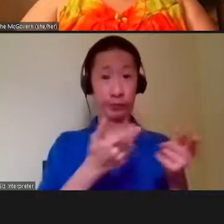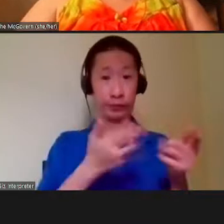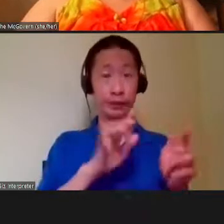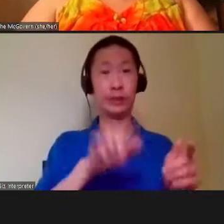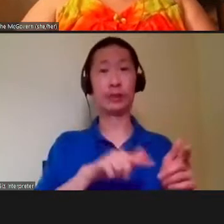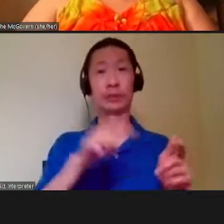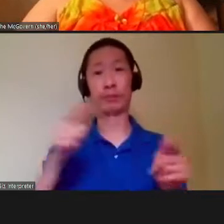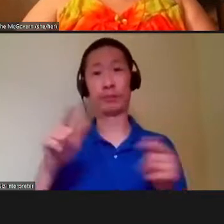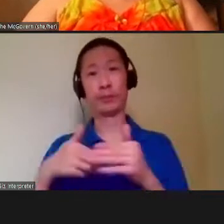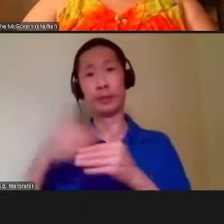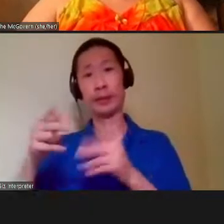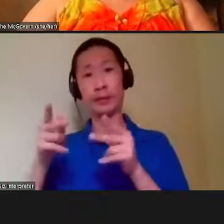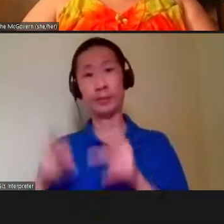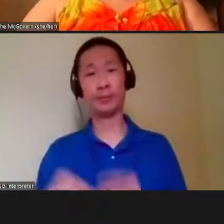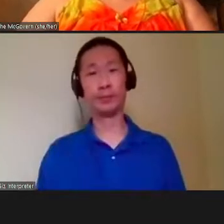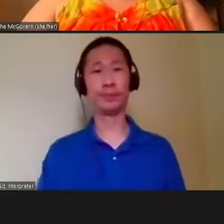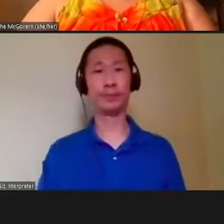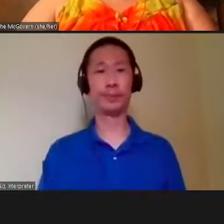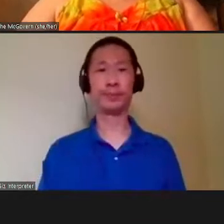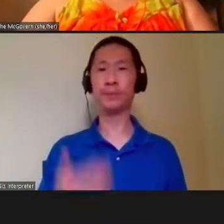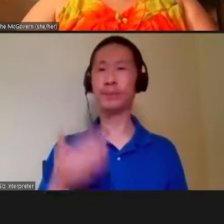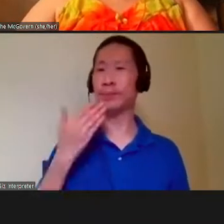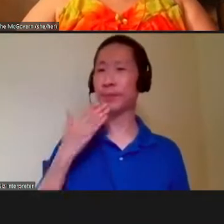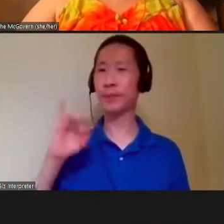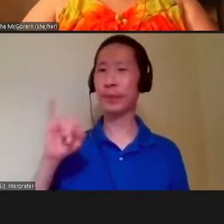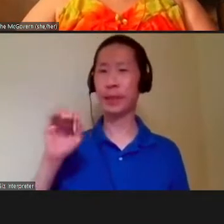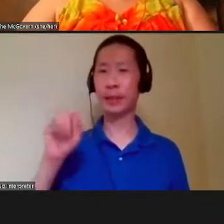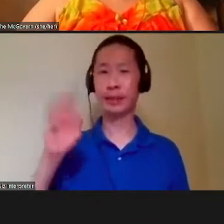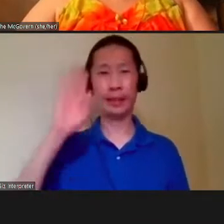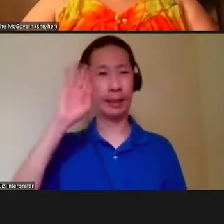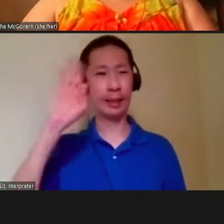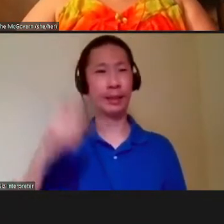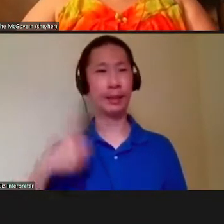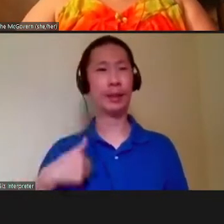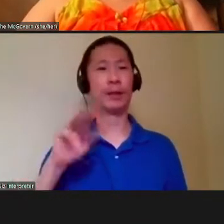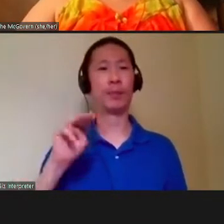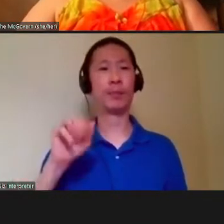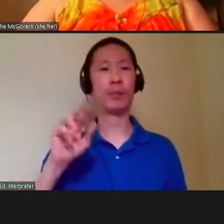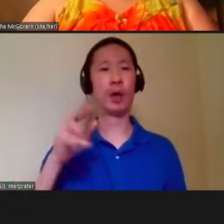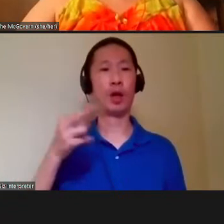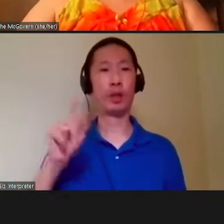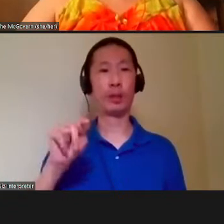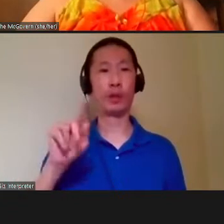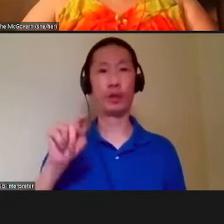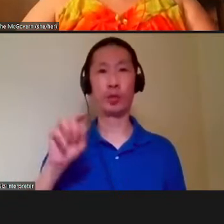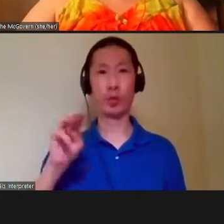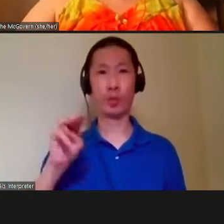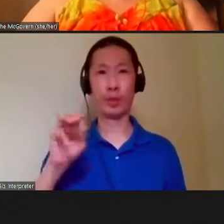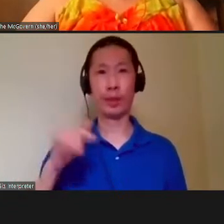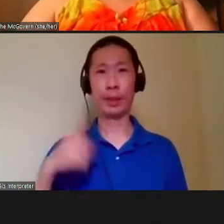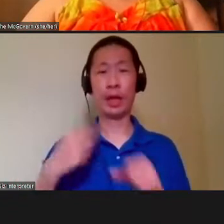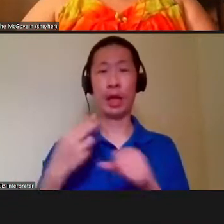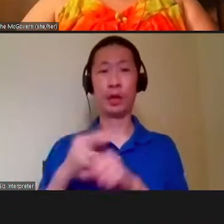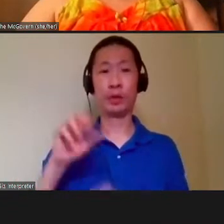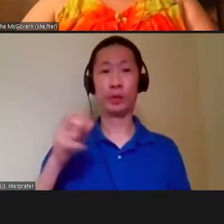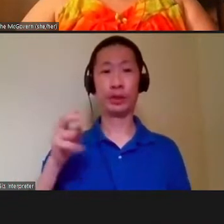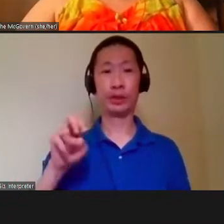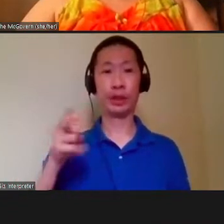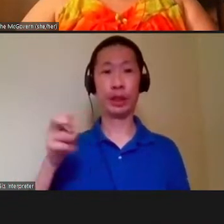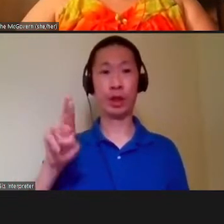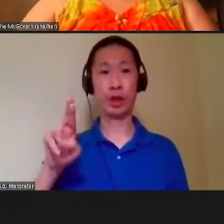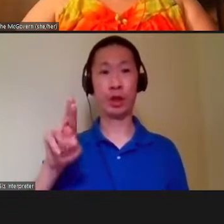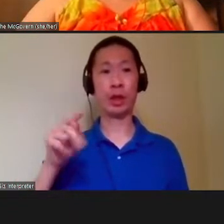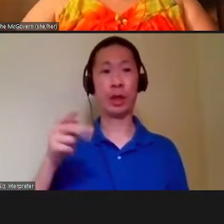you go. Thank you, Jesse. Hi, everybody. My name is Margaret Toomey. I use a she, her, and they,